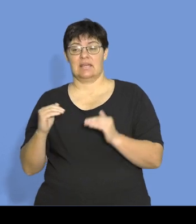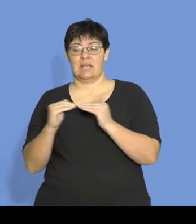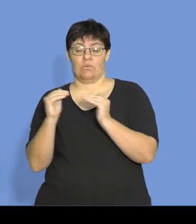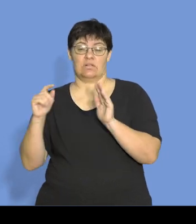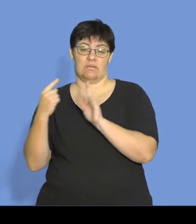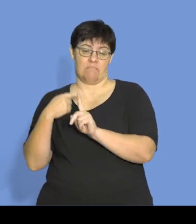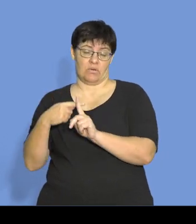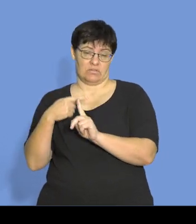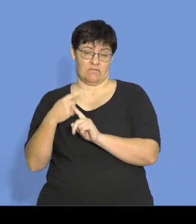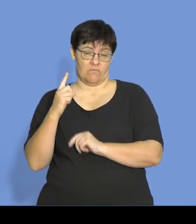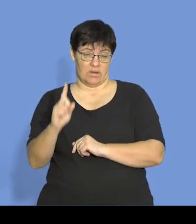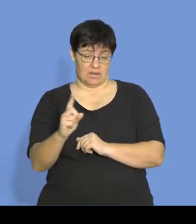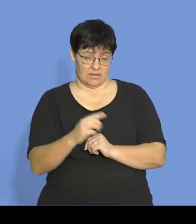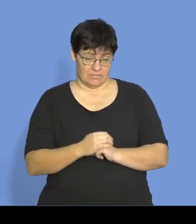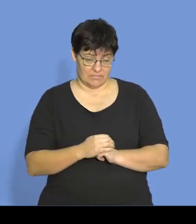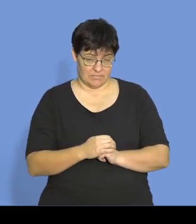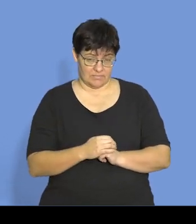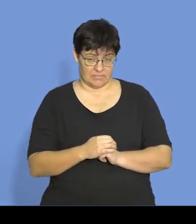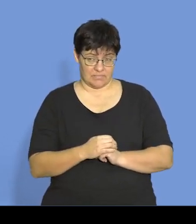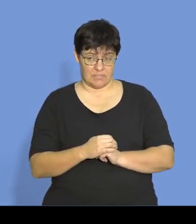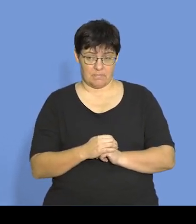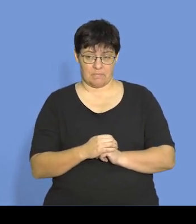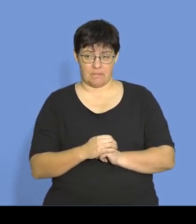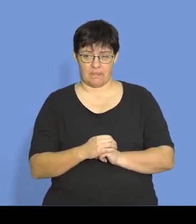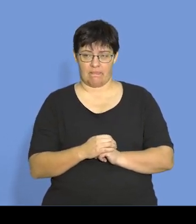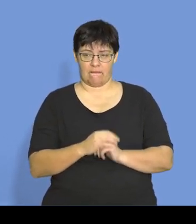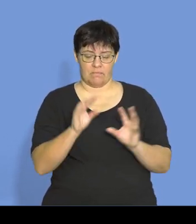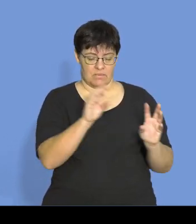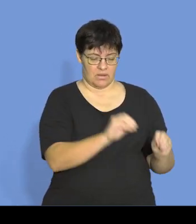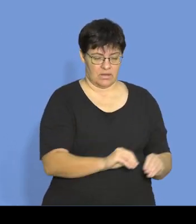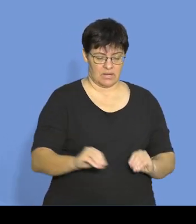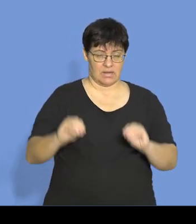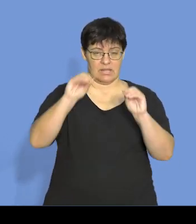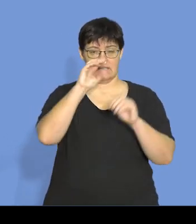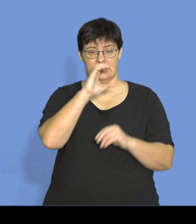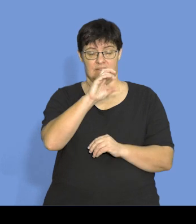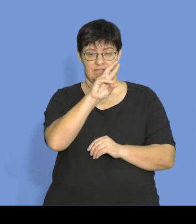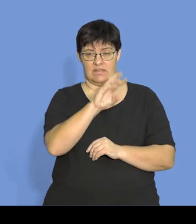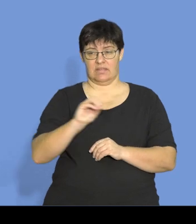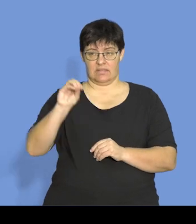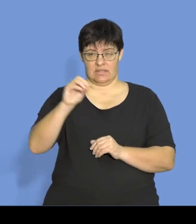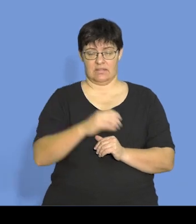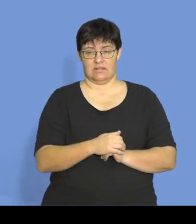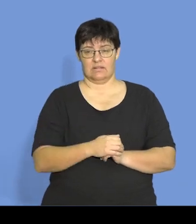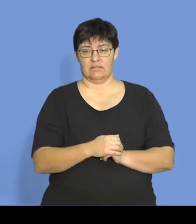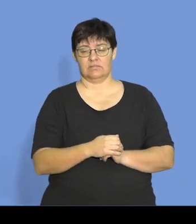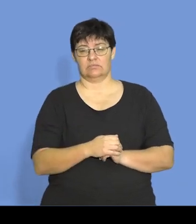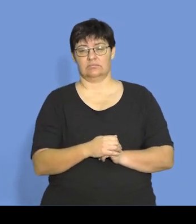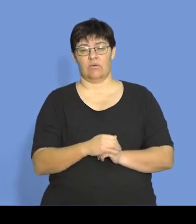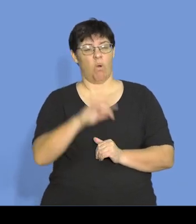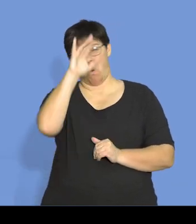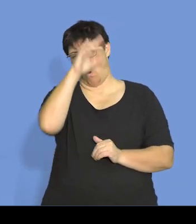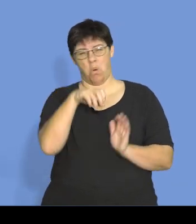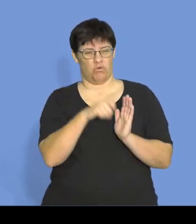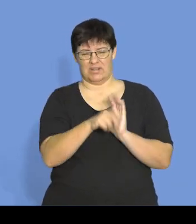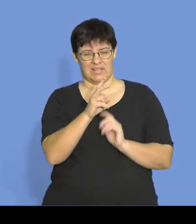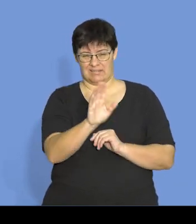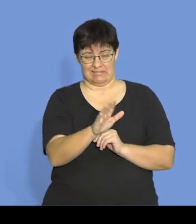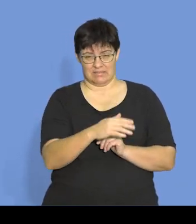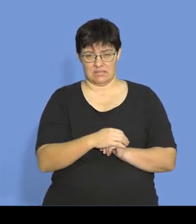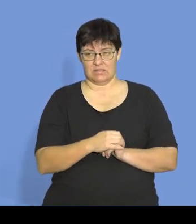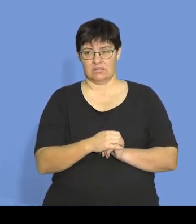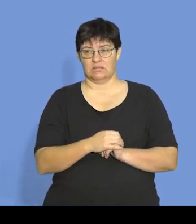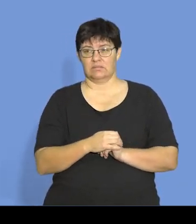to a positive 1. So for this one, I'm just going to take the critical values and plot them. I'm not going to rewrite it.